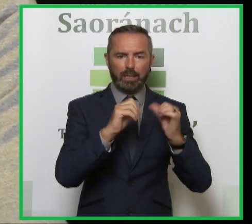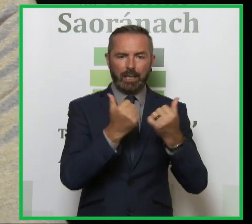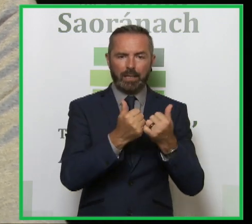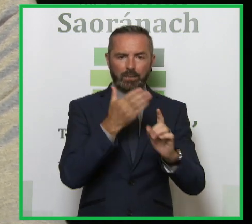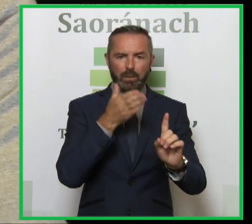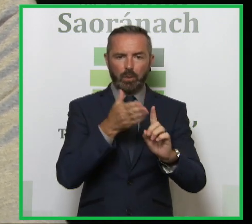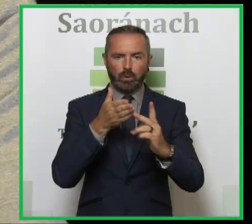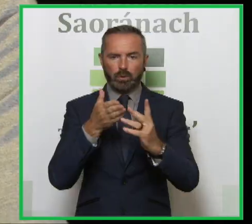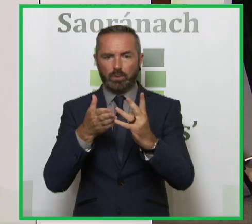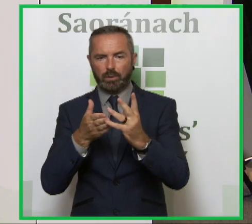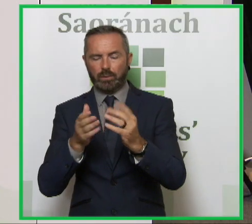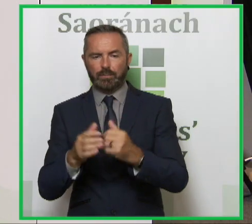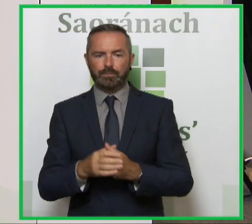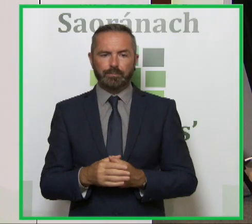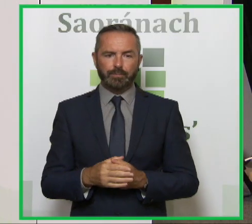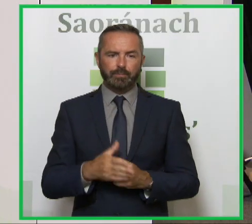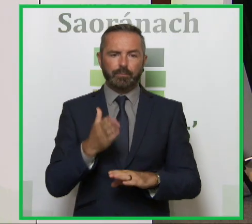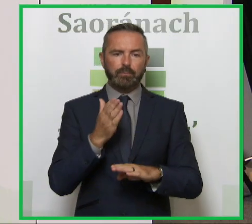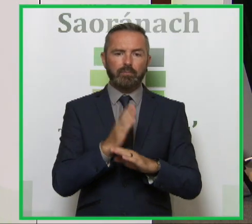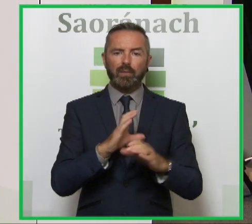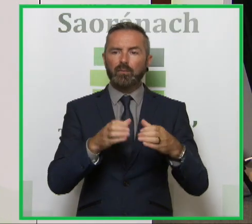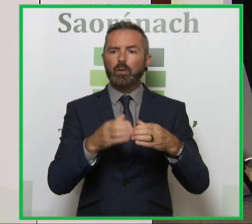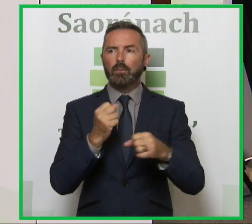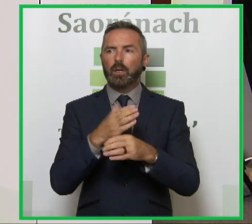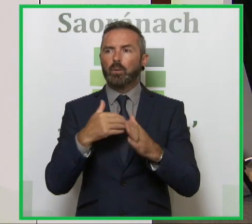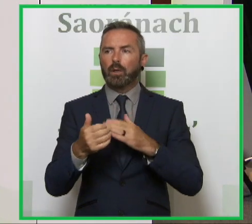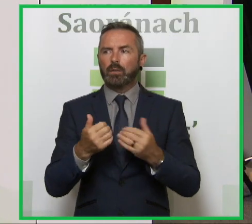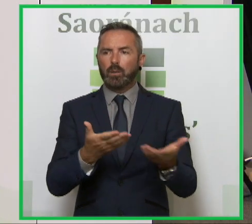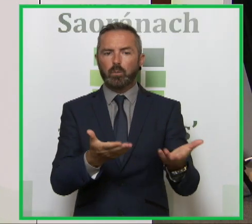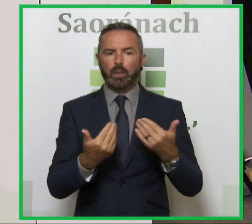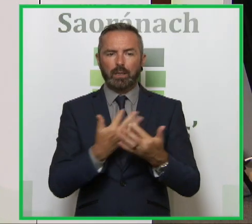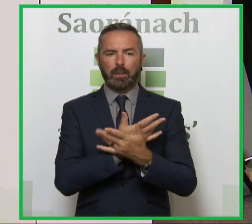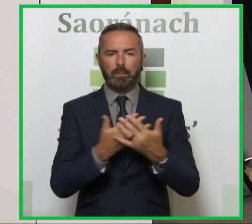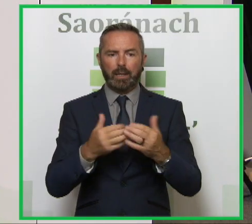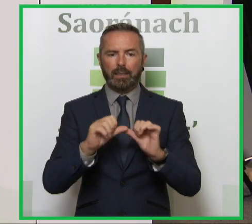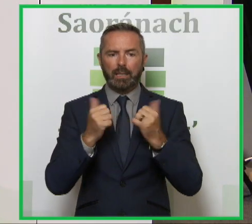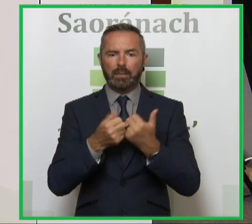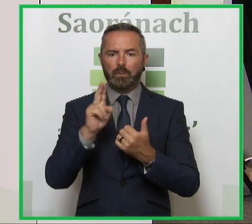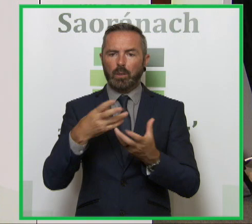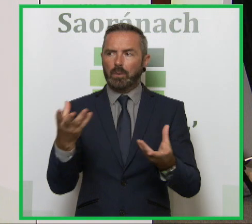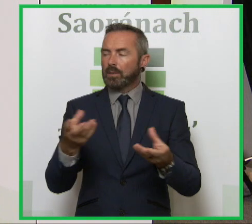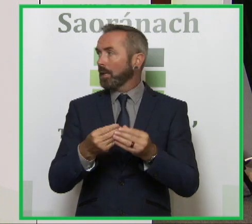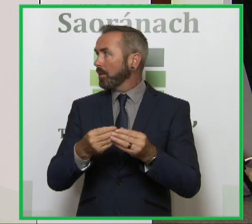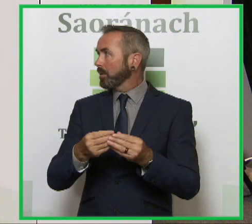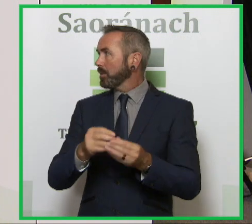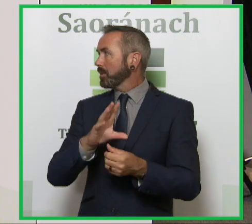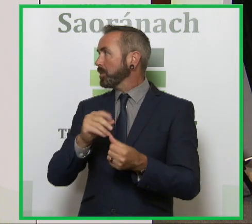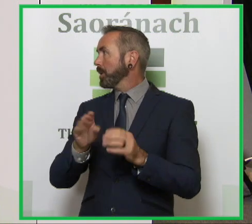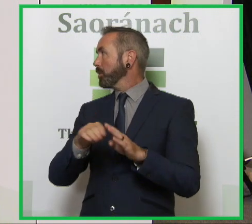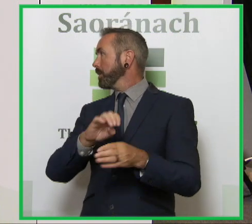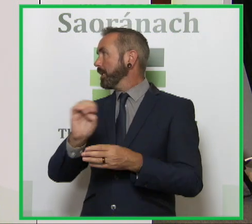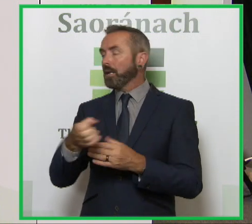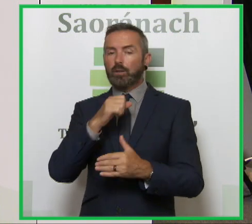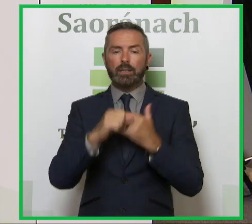work. Task force is about bringing as many agencies as possible together And in the early days, especially, there was, a lot of